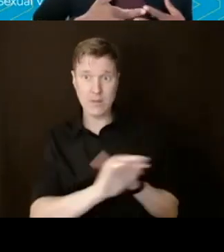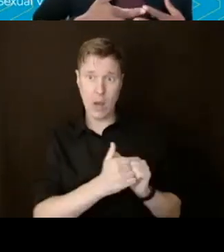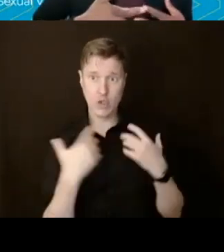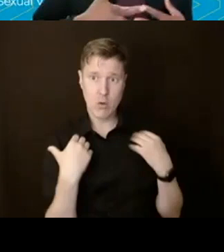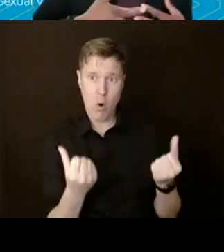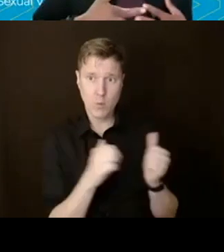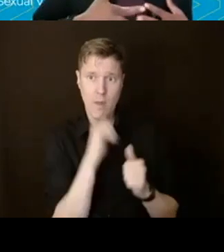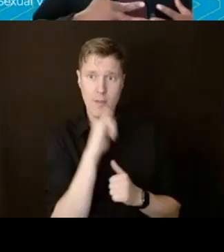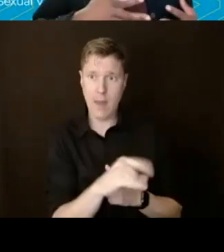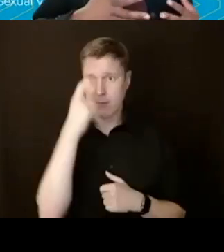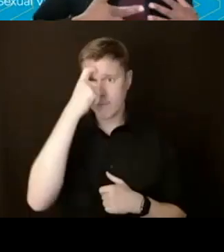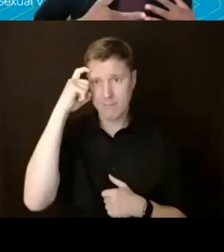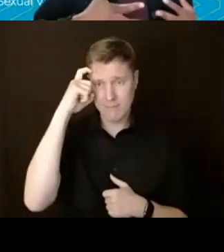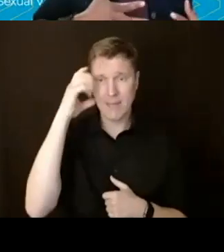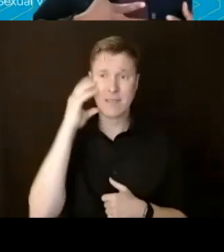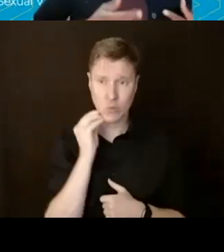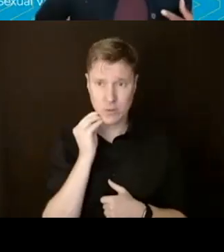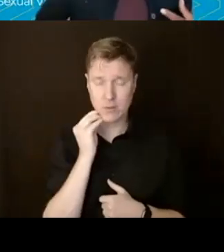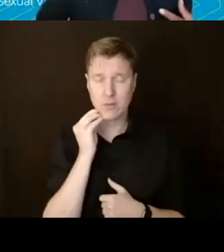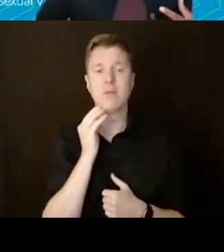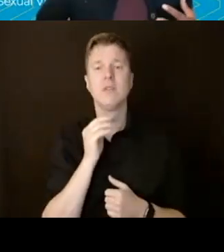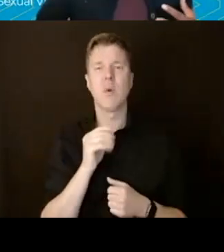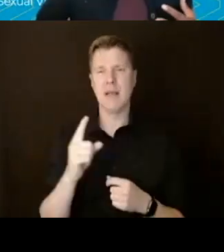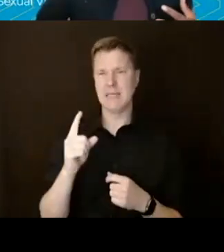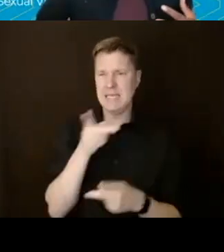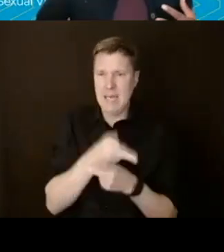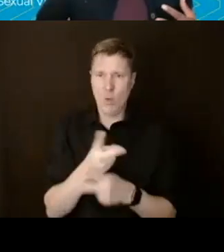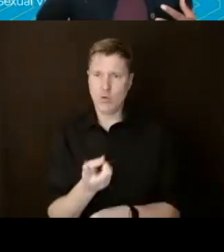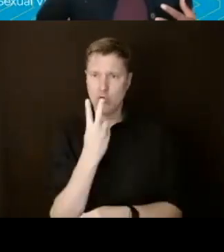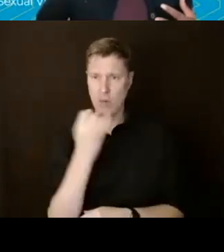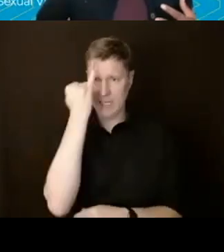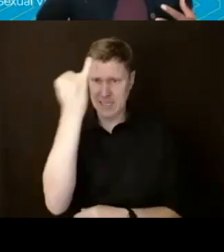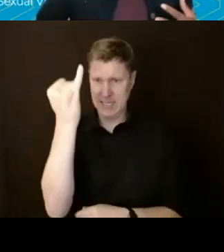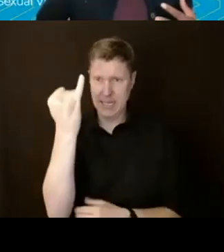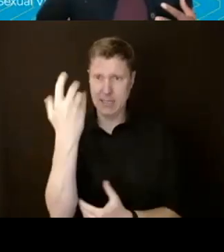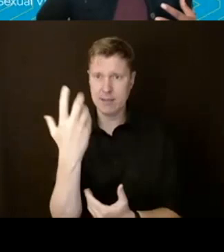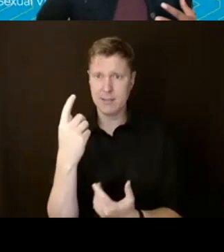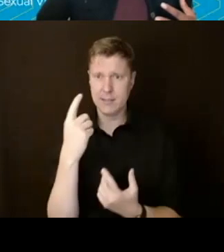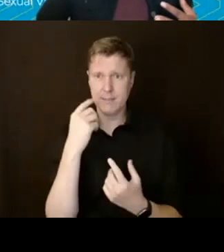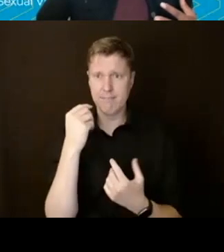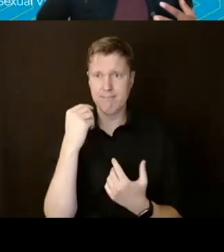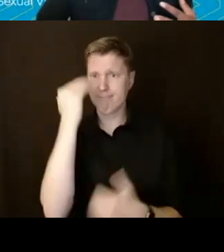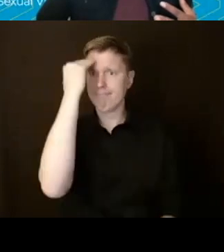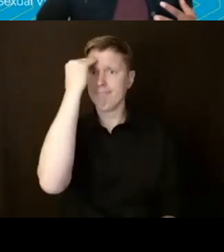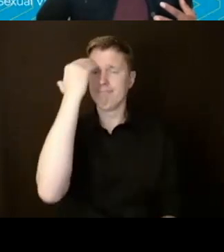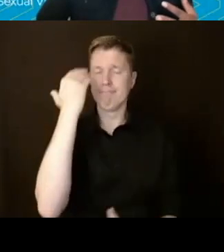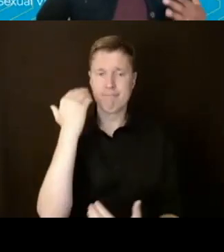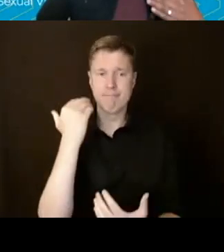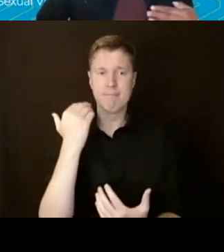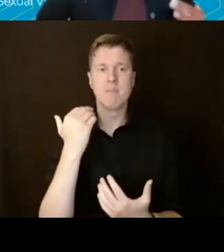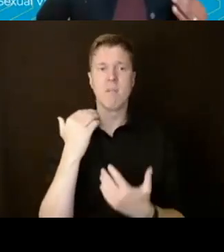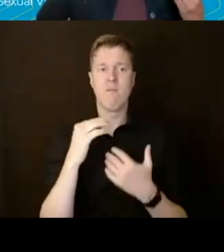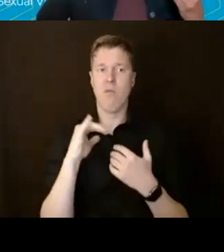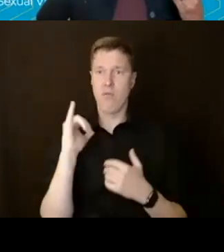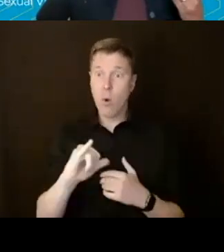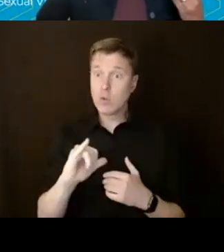So again, I just want you to keep these two ideas in your mind as we move through this conversation as ways to help